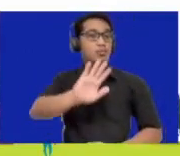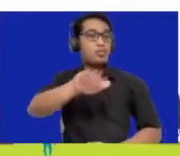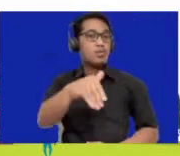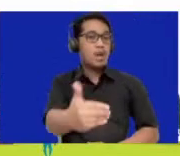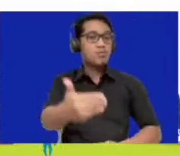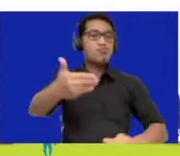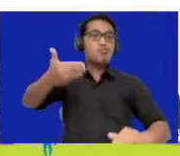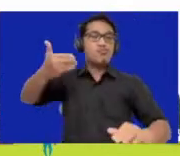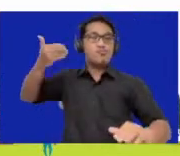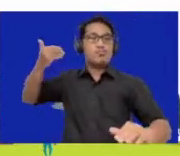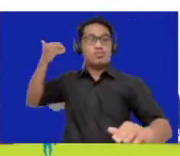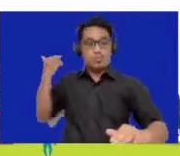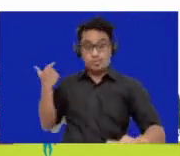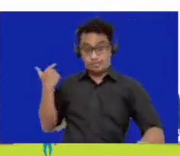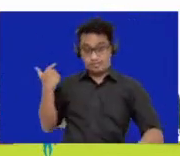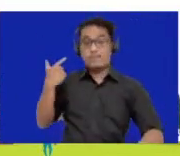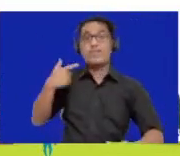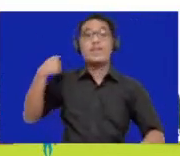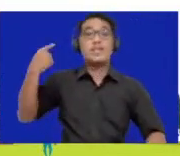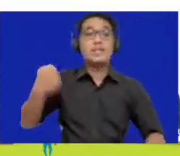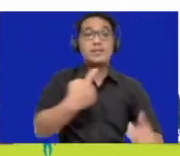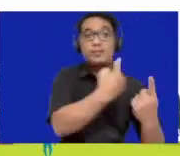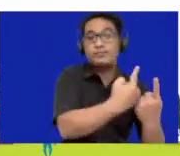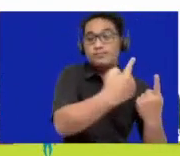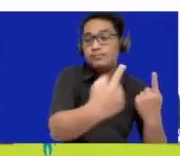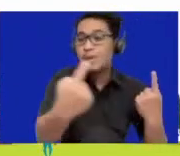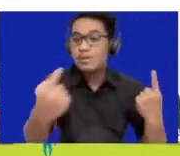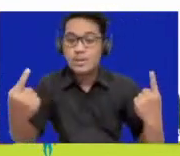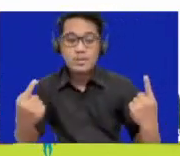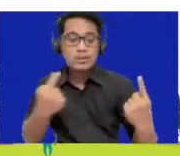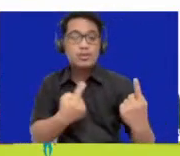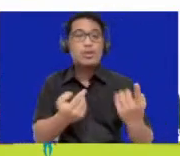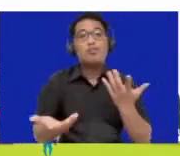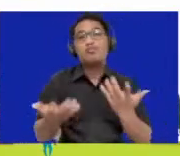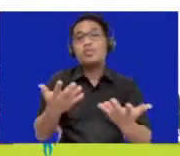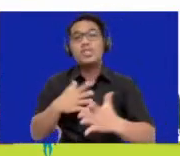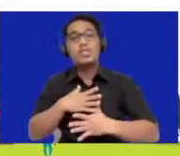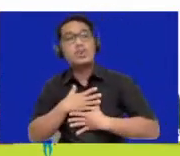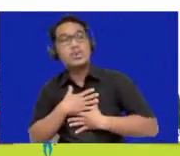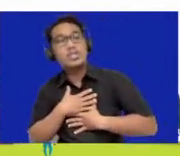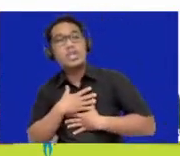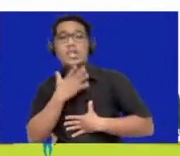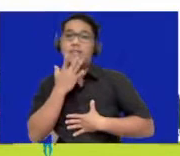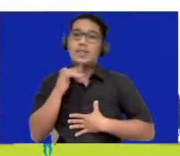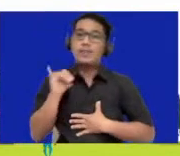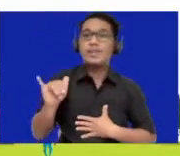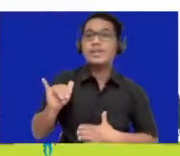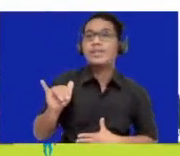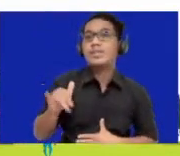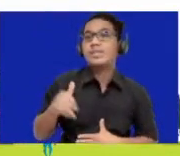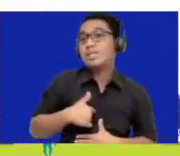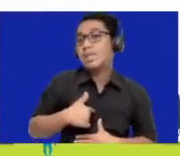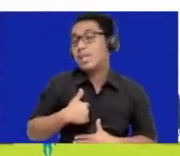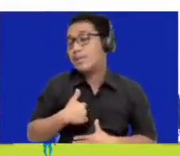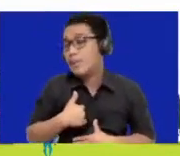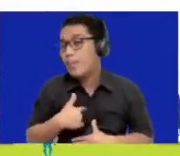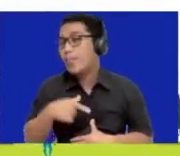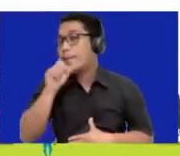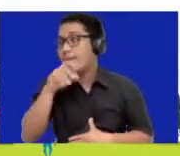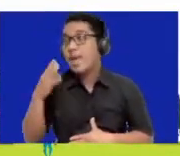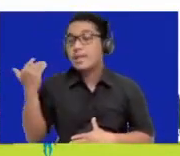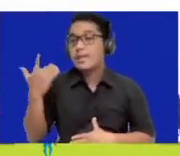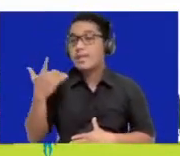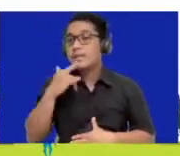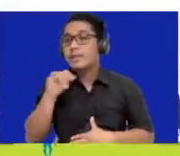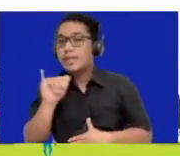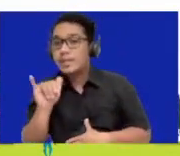everybody has to be impressed. Like I said, Bola, which was just a few months before the independence of the